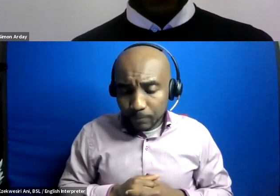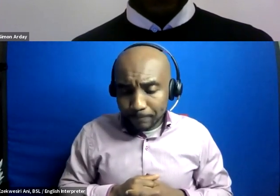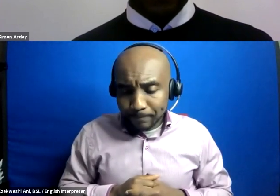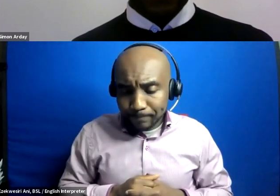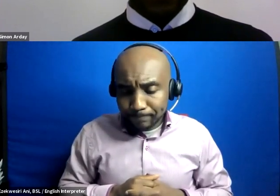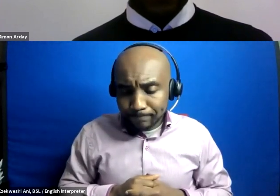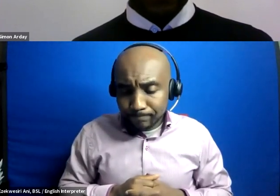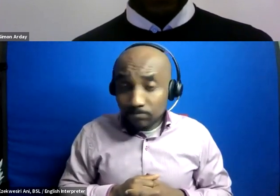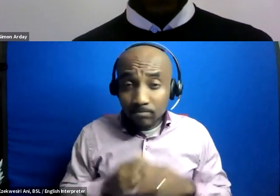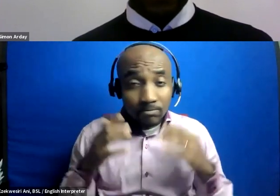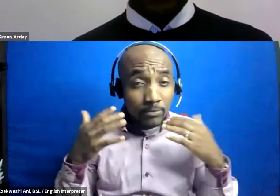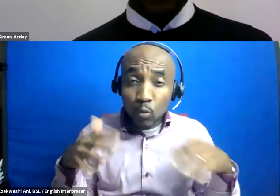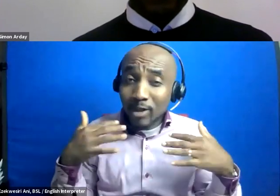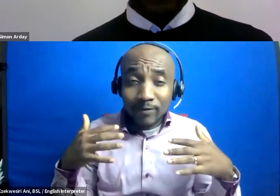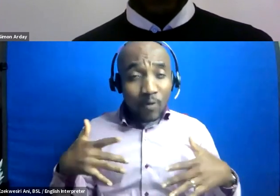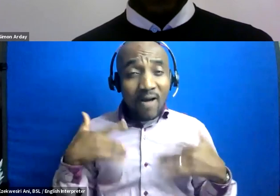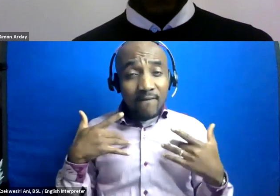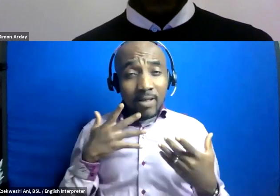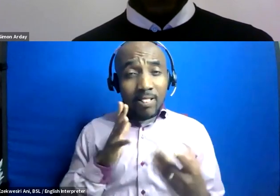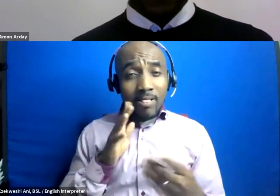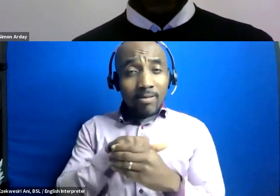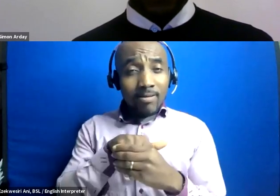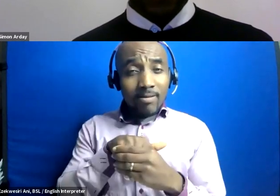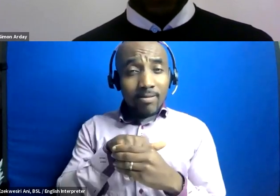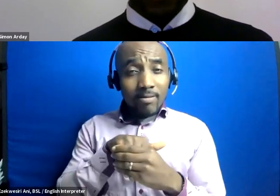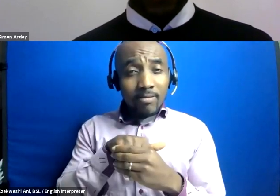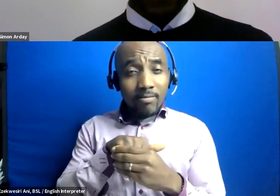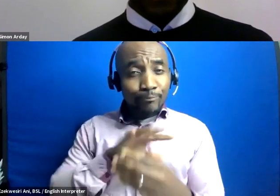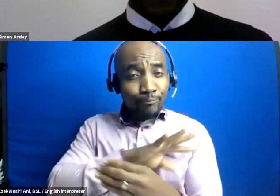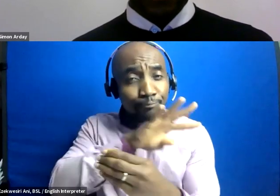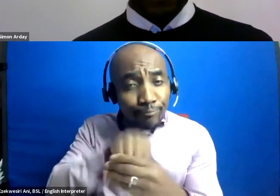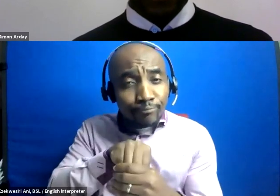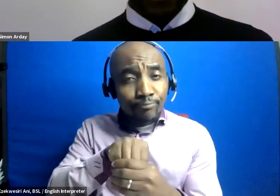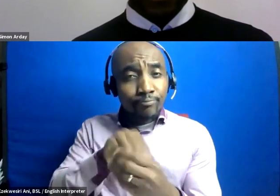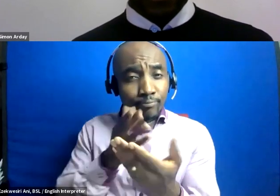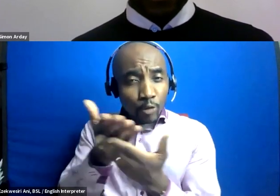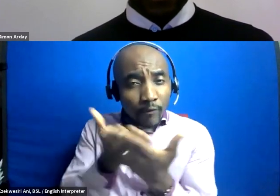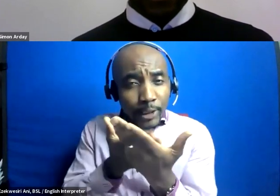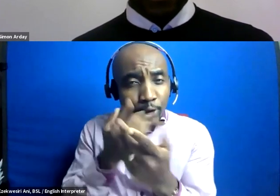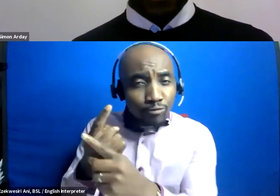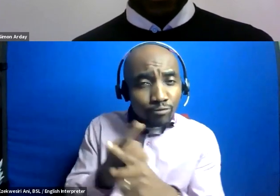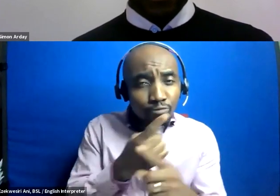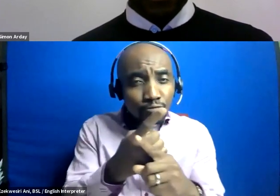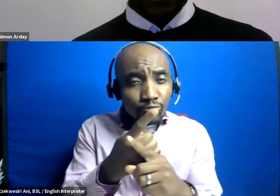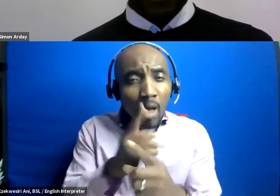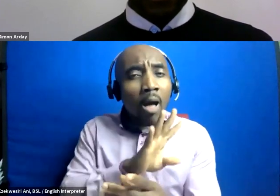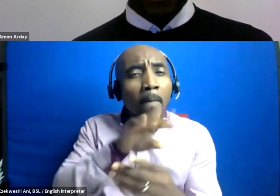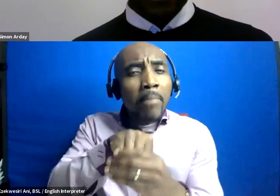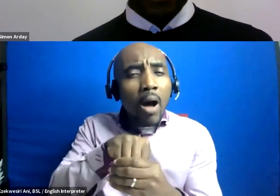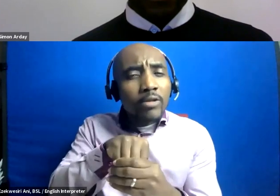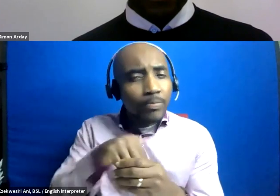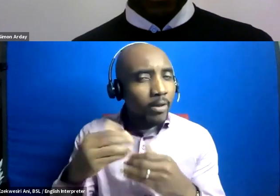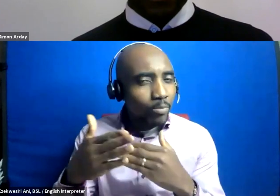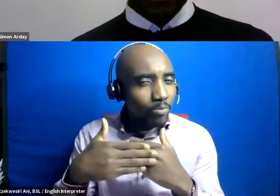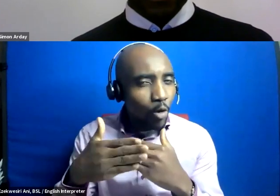I feel a part of this conversation, and I feel not just a part of it, but I feel as though I'm